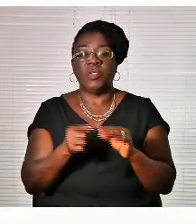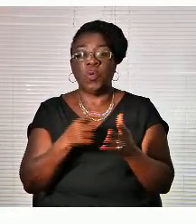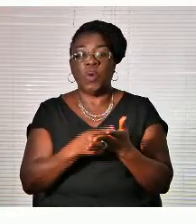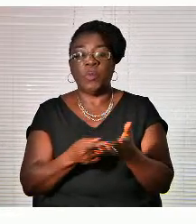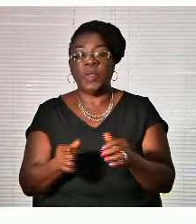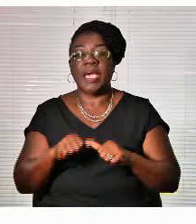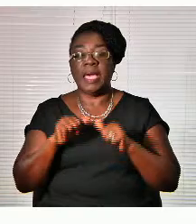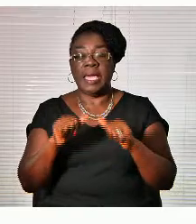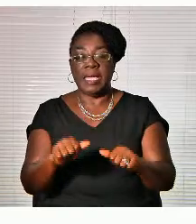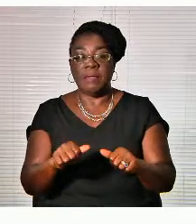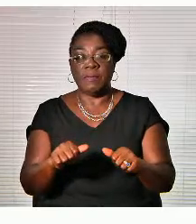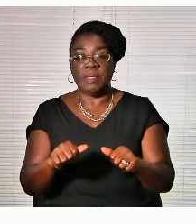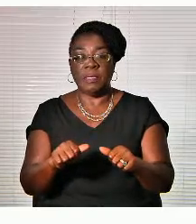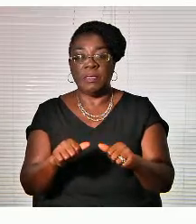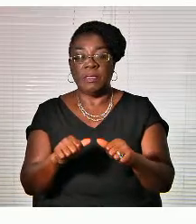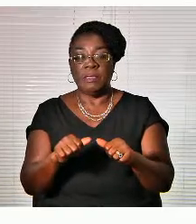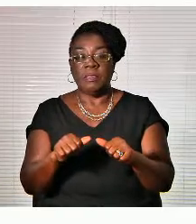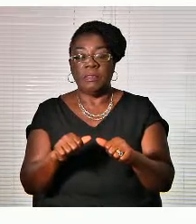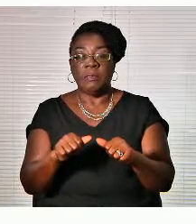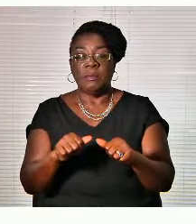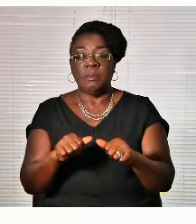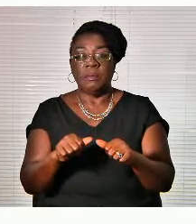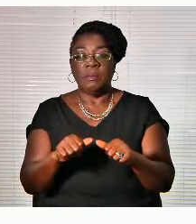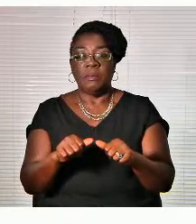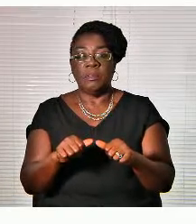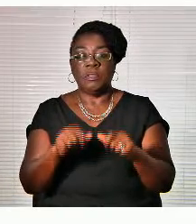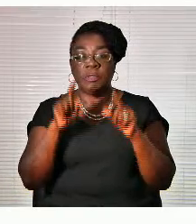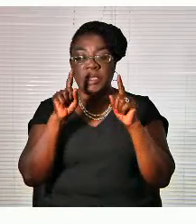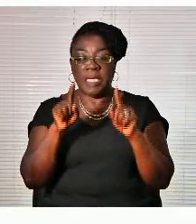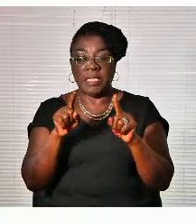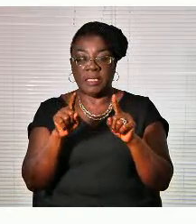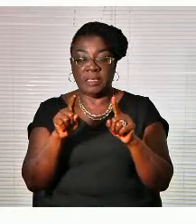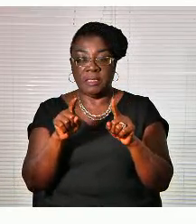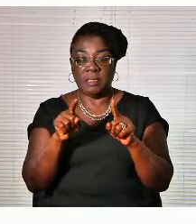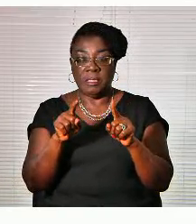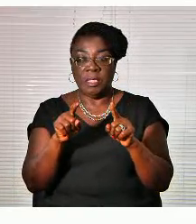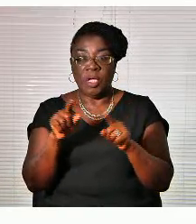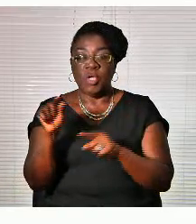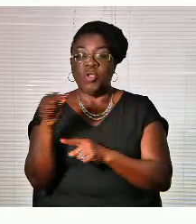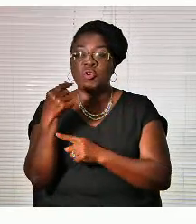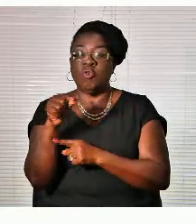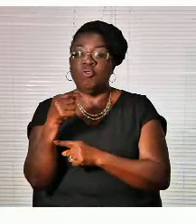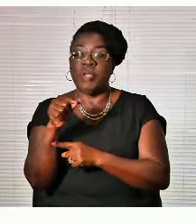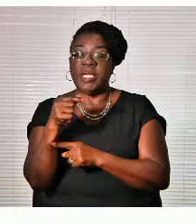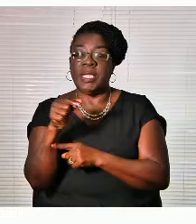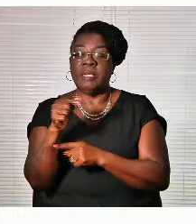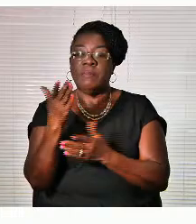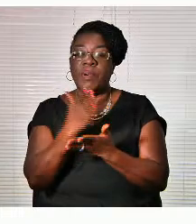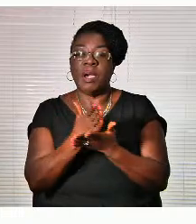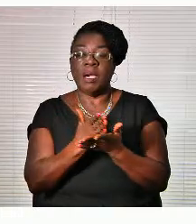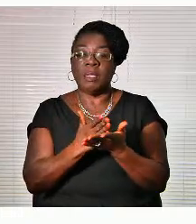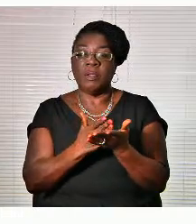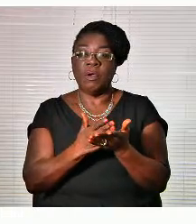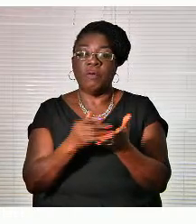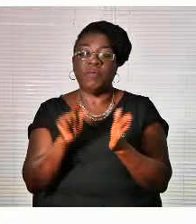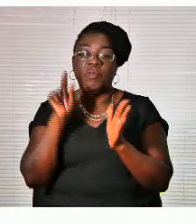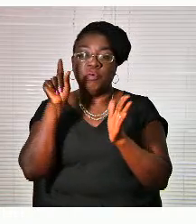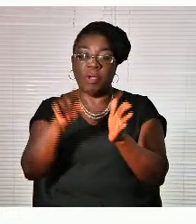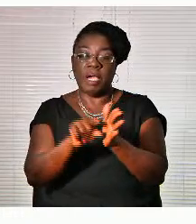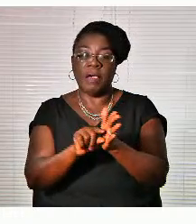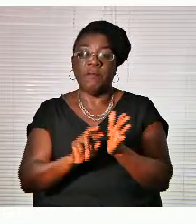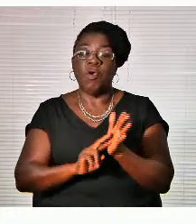to, who we are able to test, the green sections of the bar represents